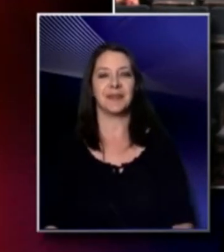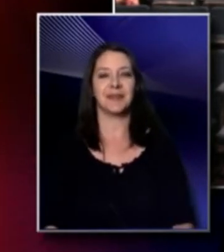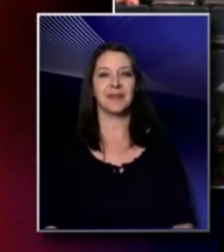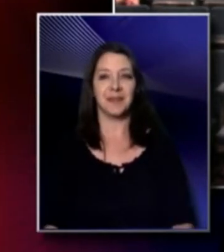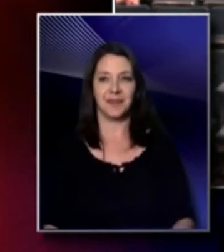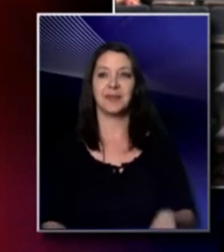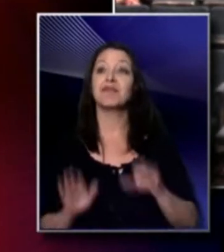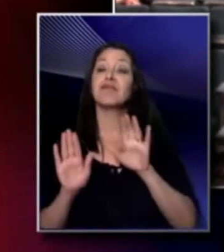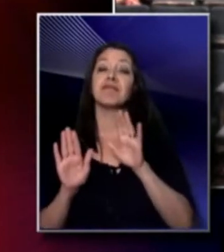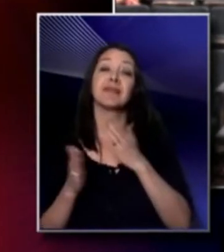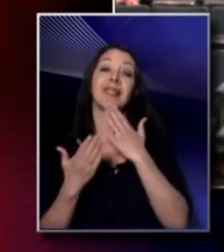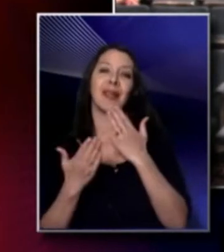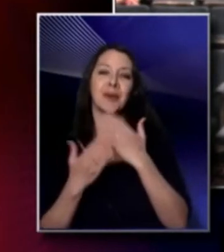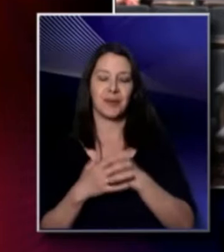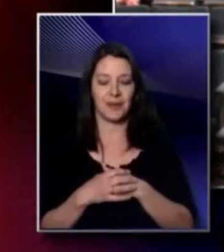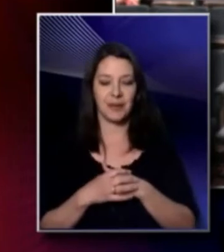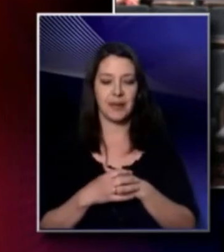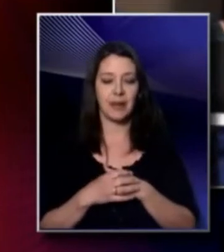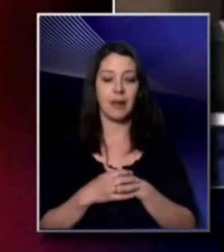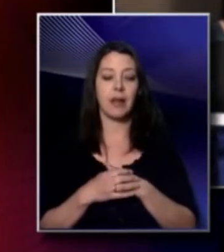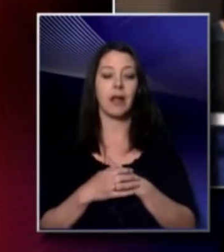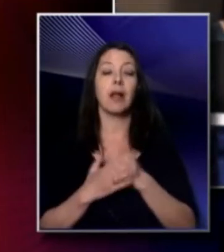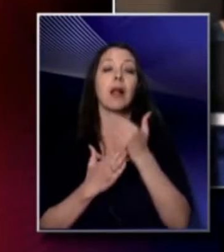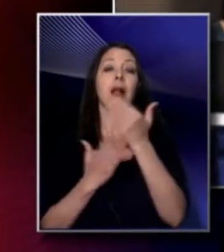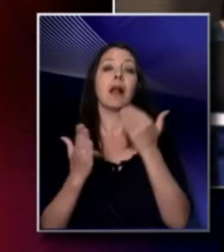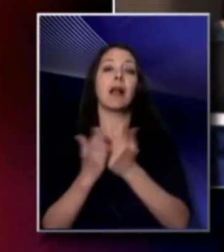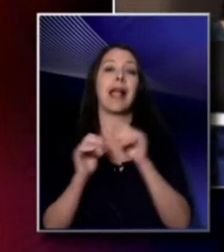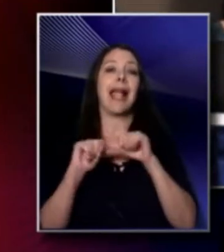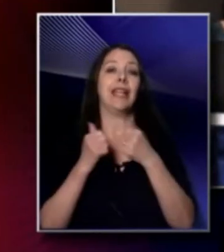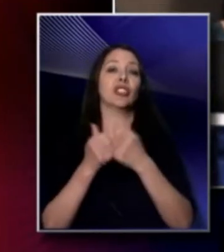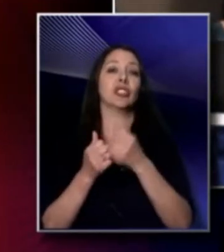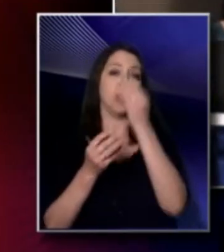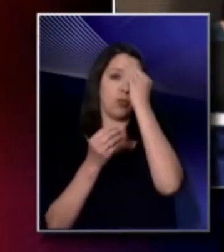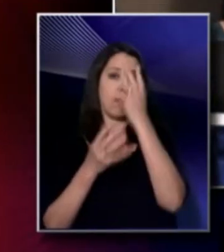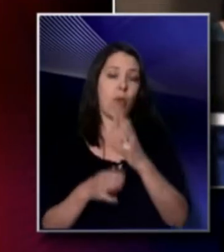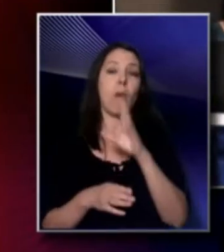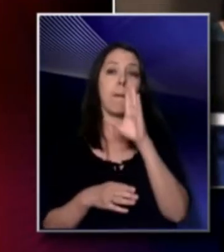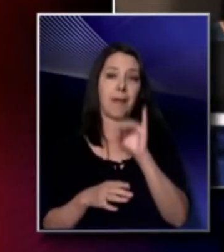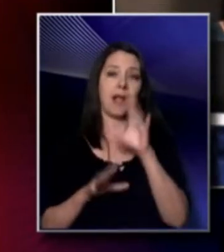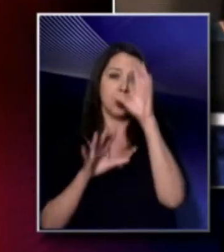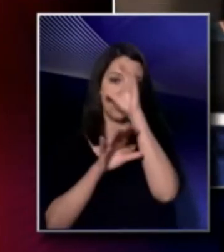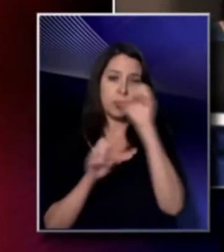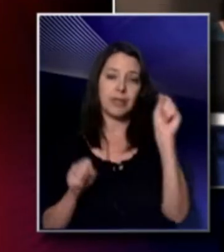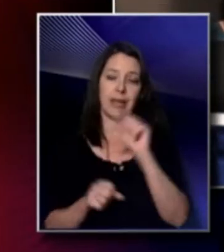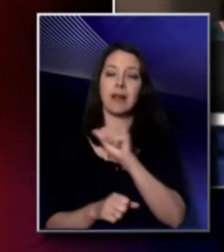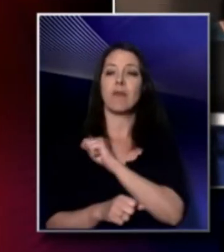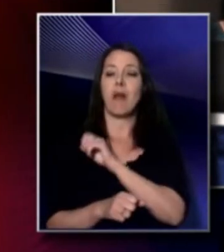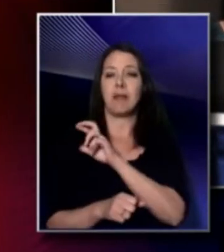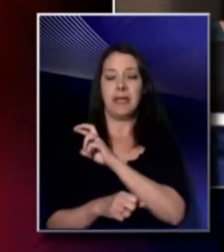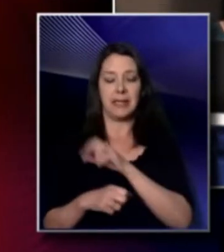Great, thank you. Next is the agency report by Superintendent Reichman.